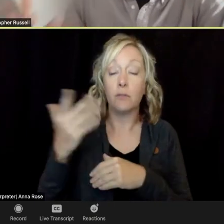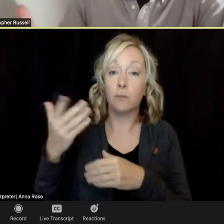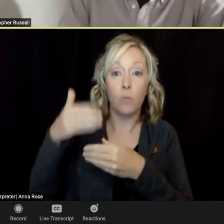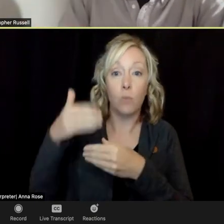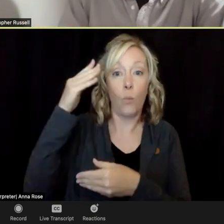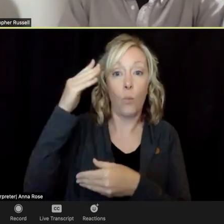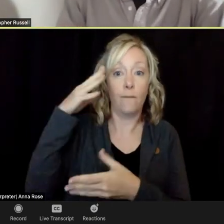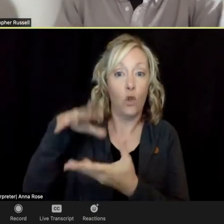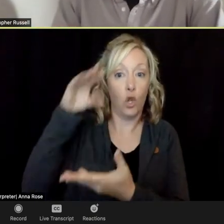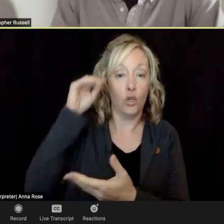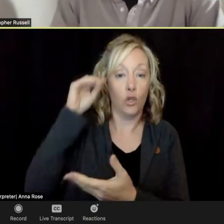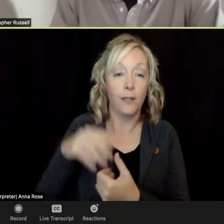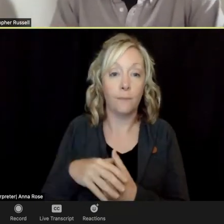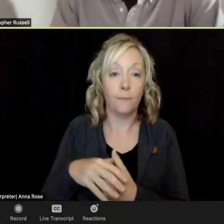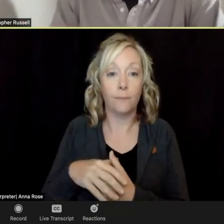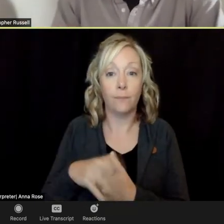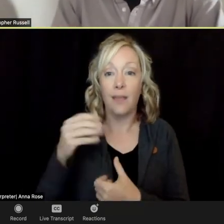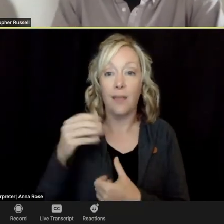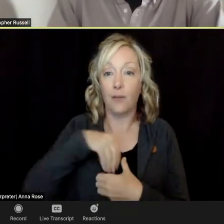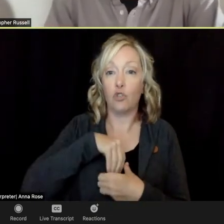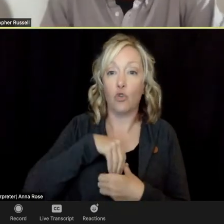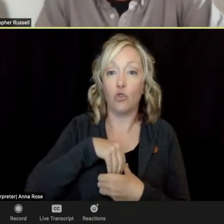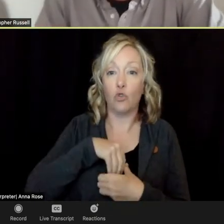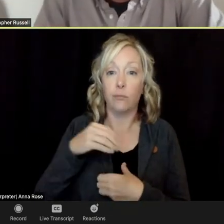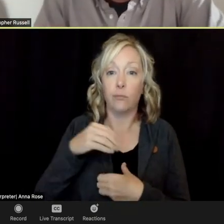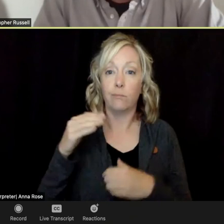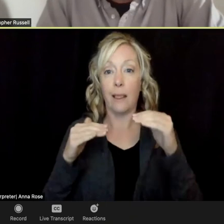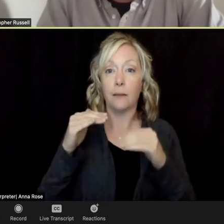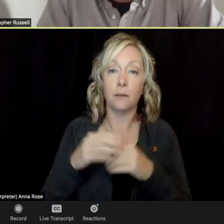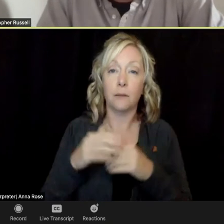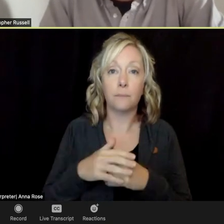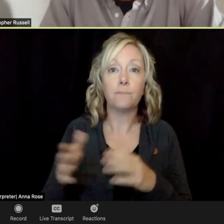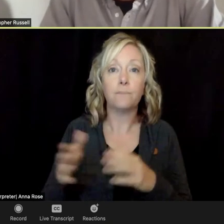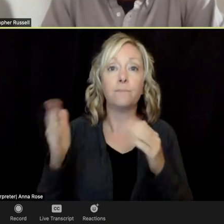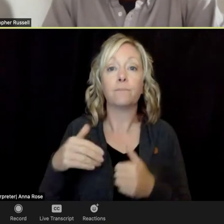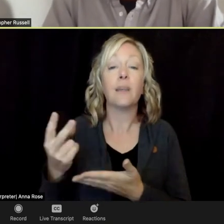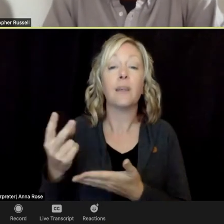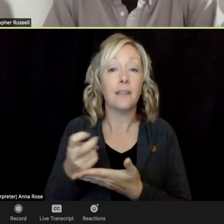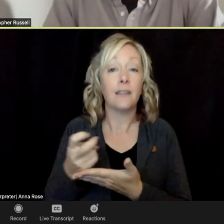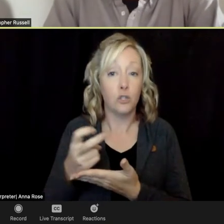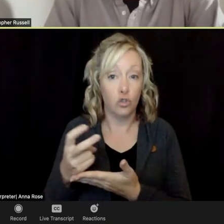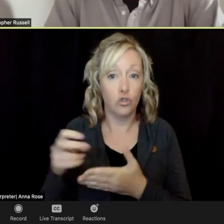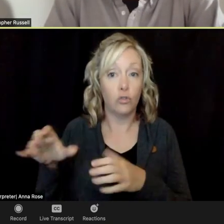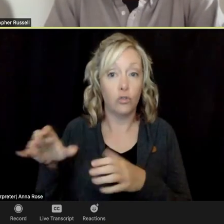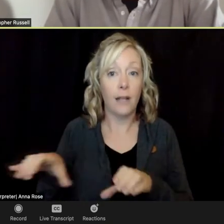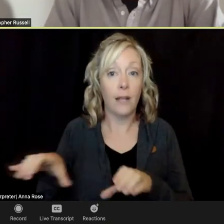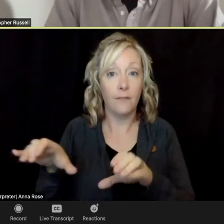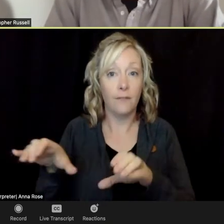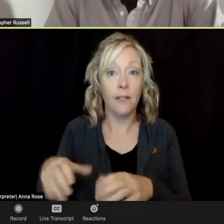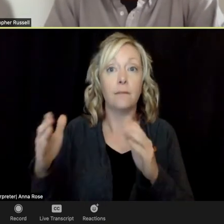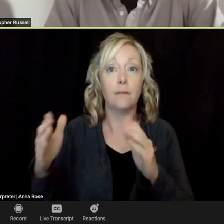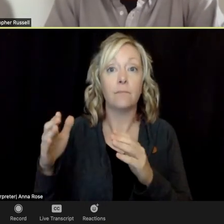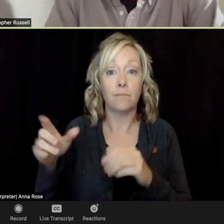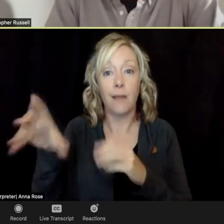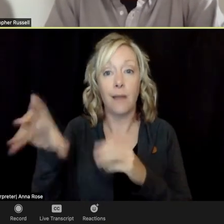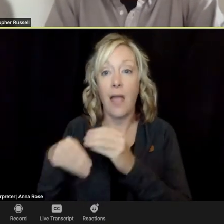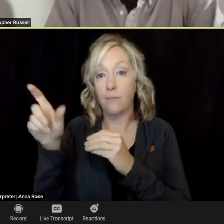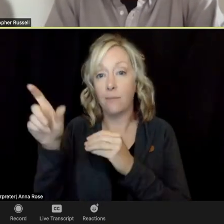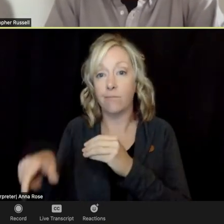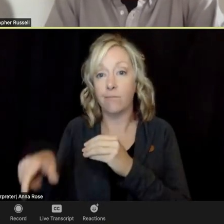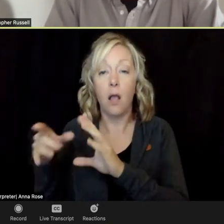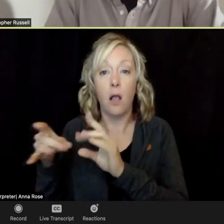internal, um, equilibrium. Seizure activity, as well as some comments, comments before